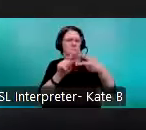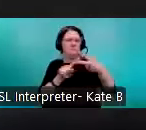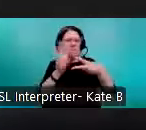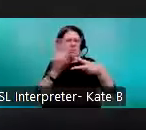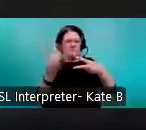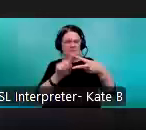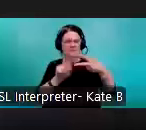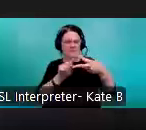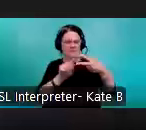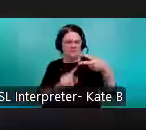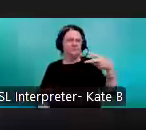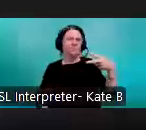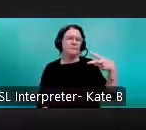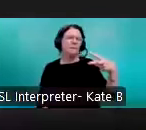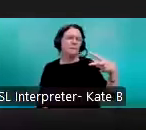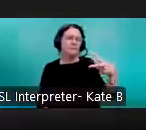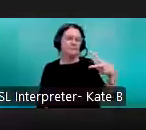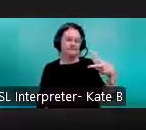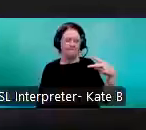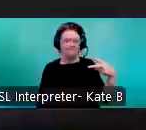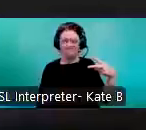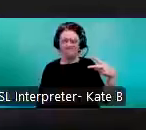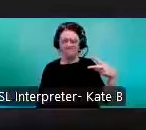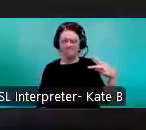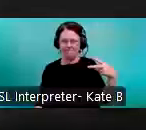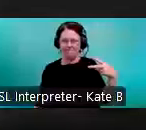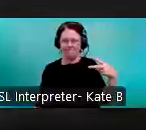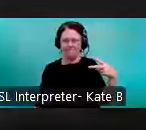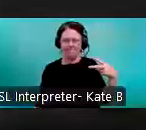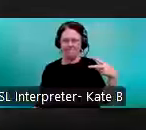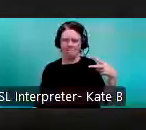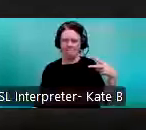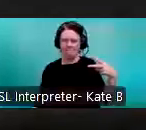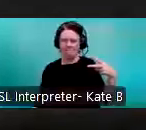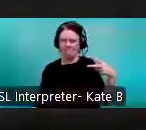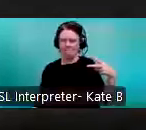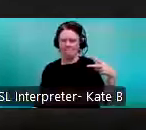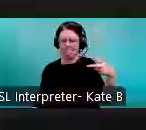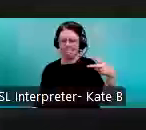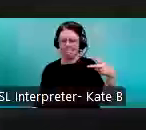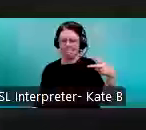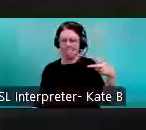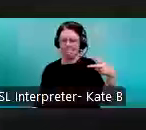out if you would like to help people register.